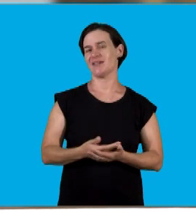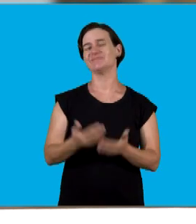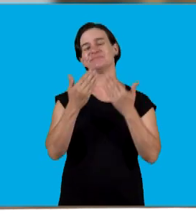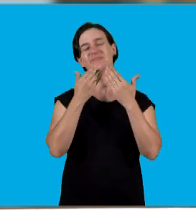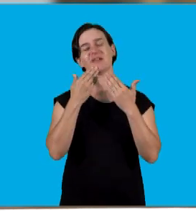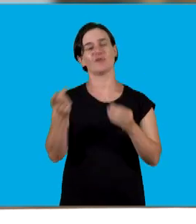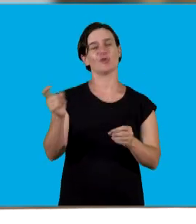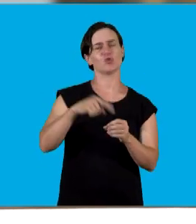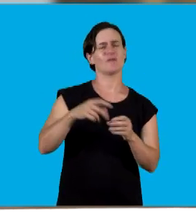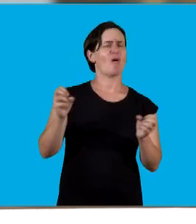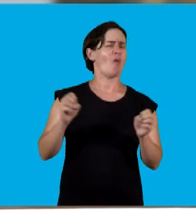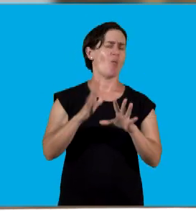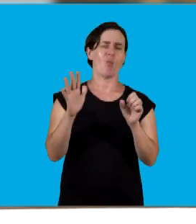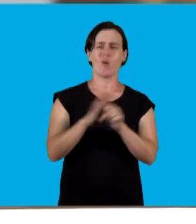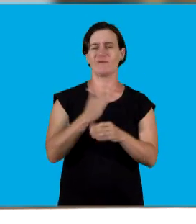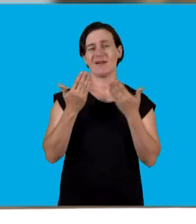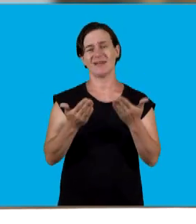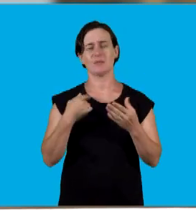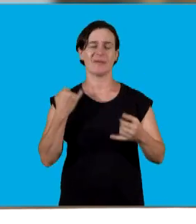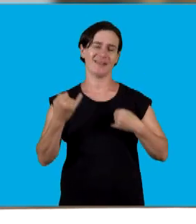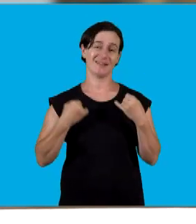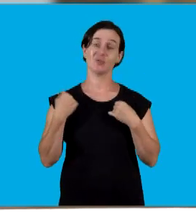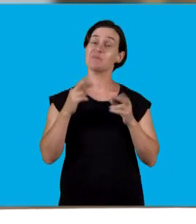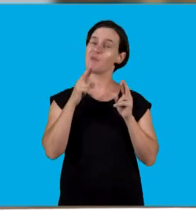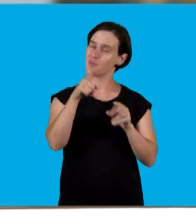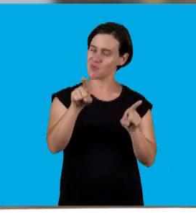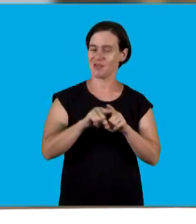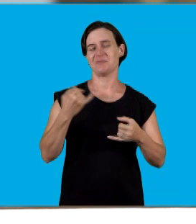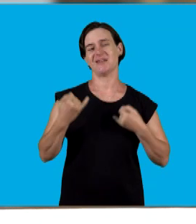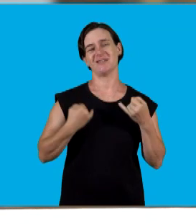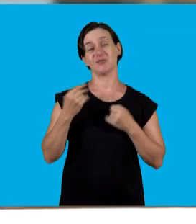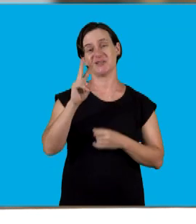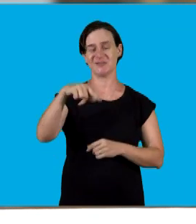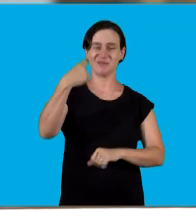you for joining us for this wonderful lesson. I really enjoyed it, and I hope you did too.